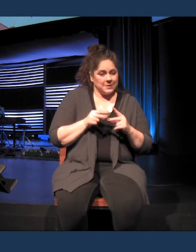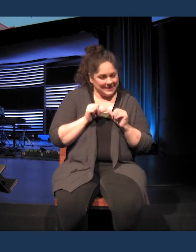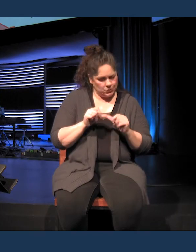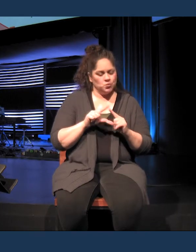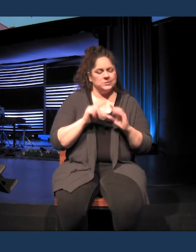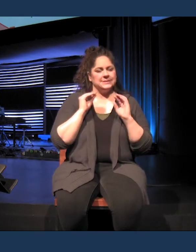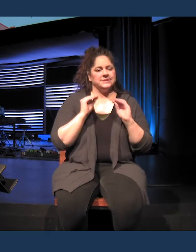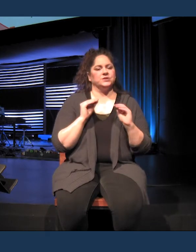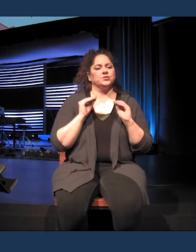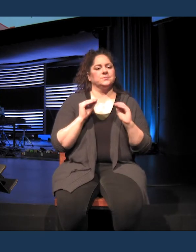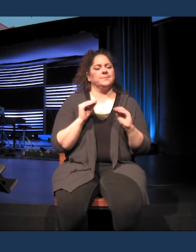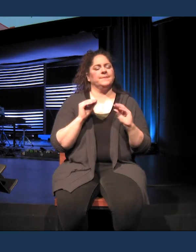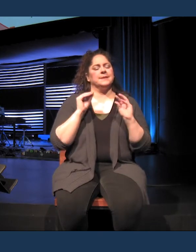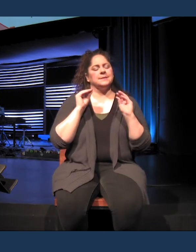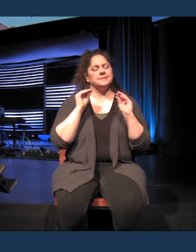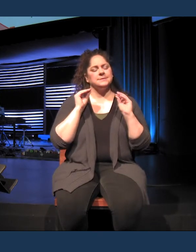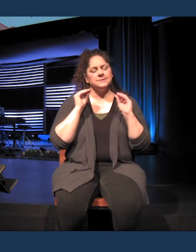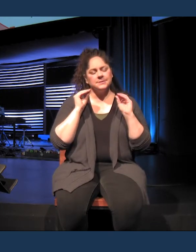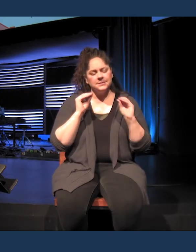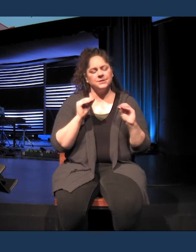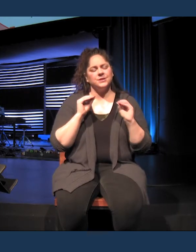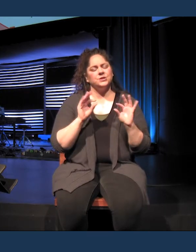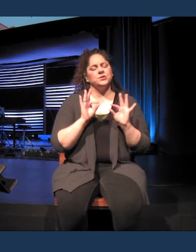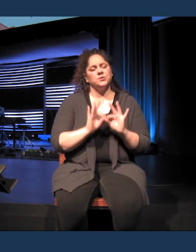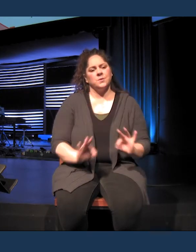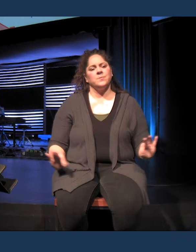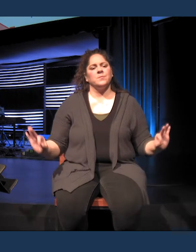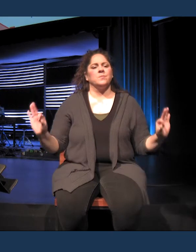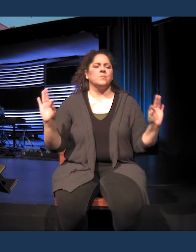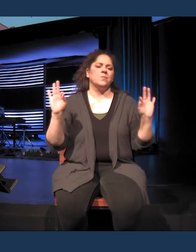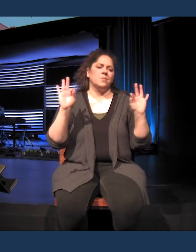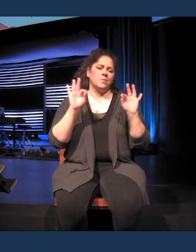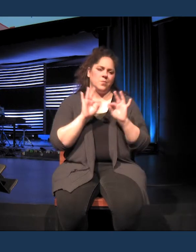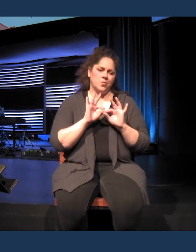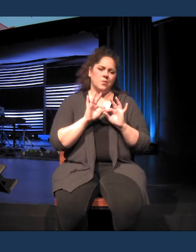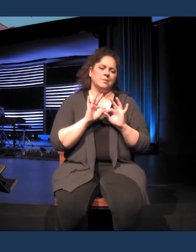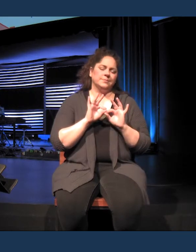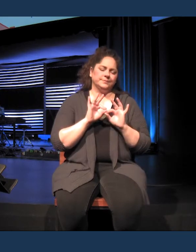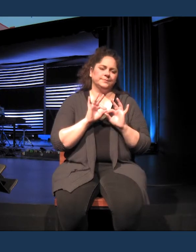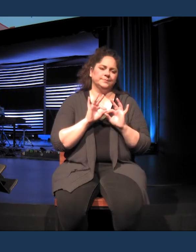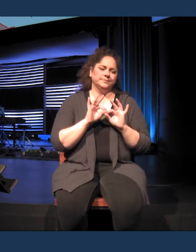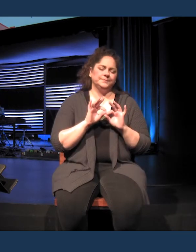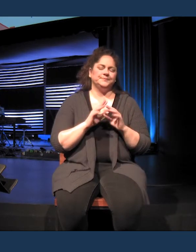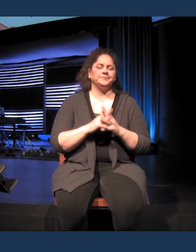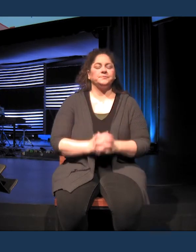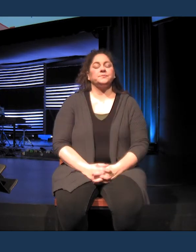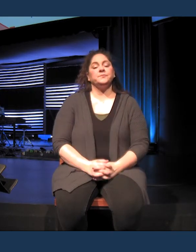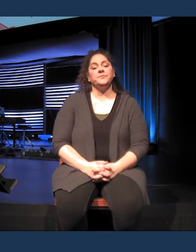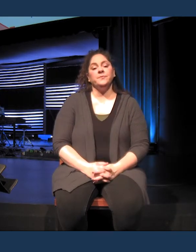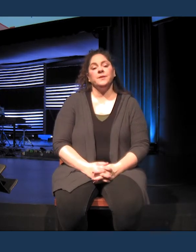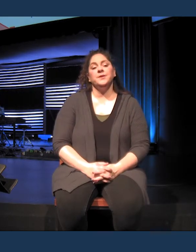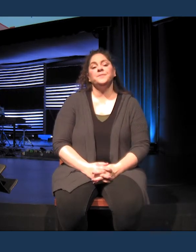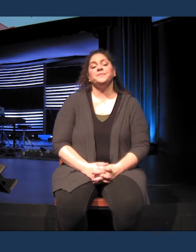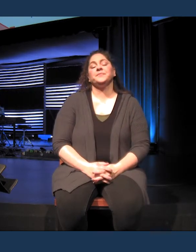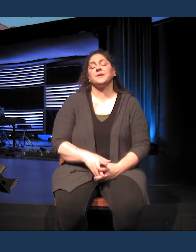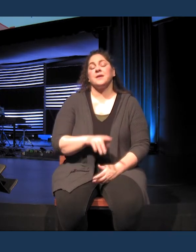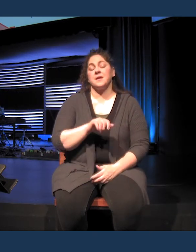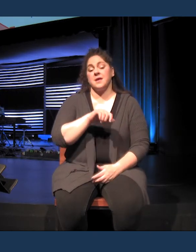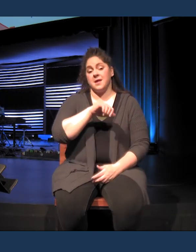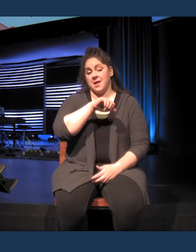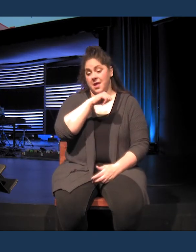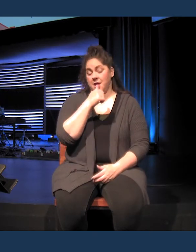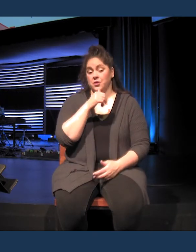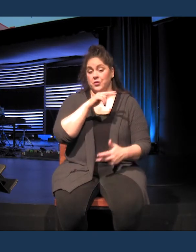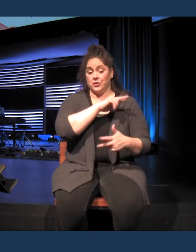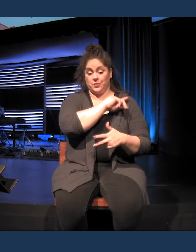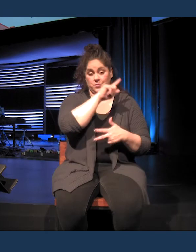teach. So teaching is such an important part of the Great Commission. But then the third thing in here that might be a